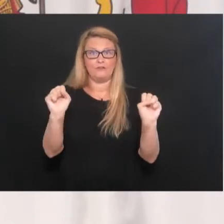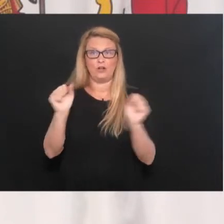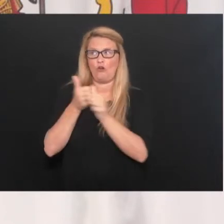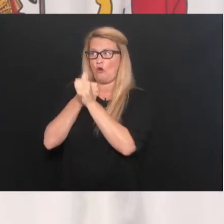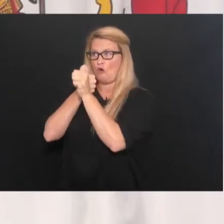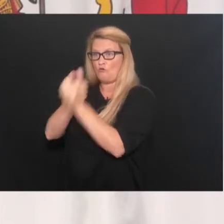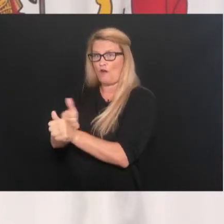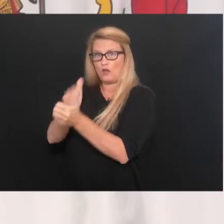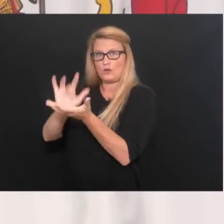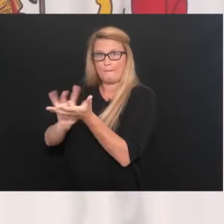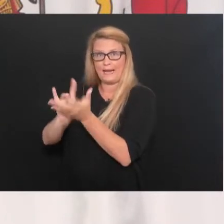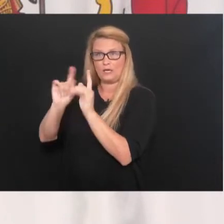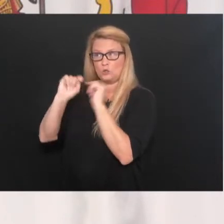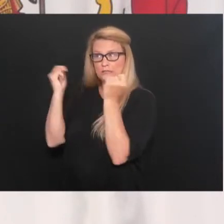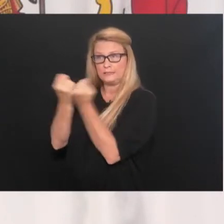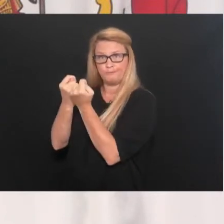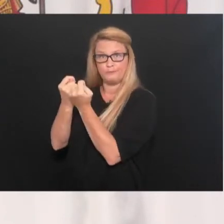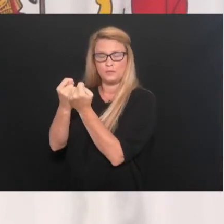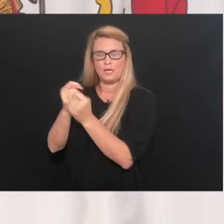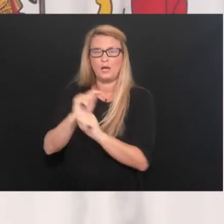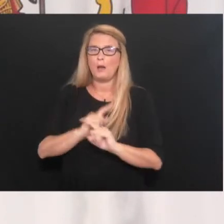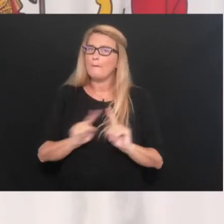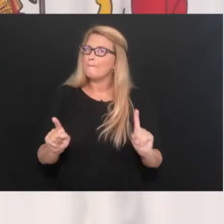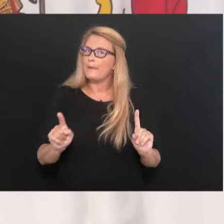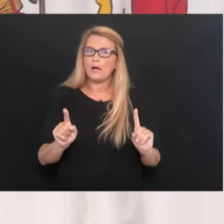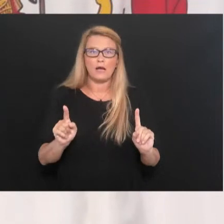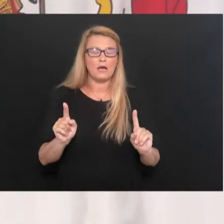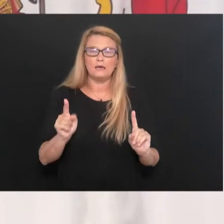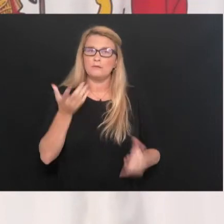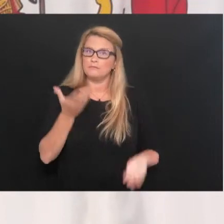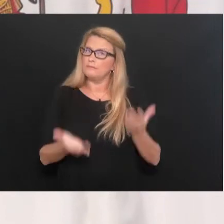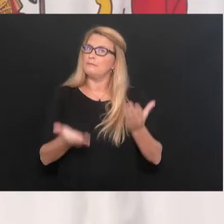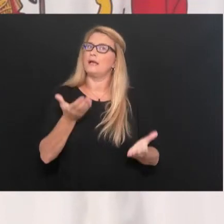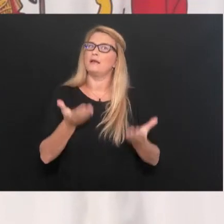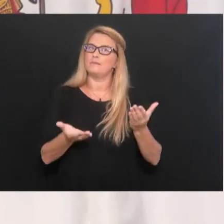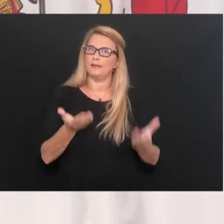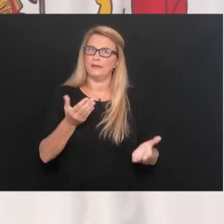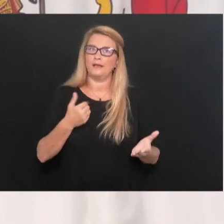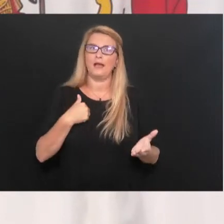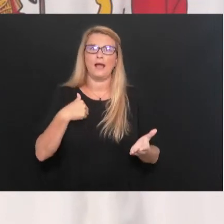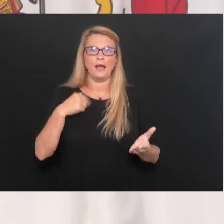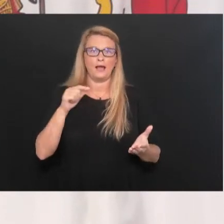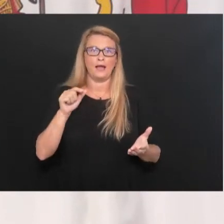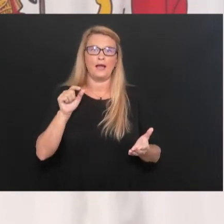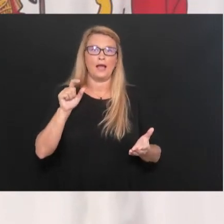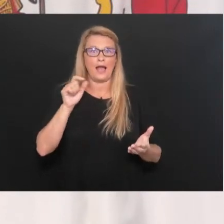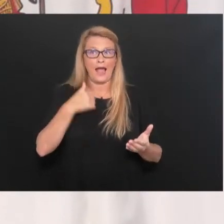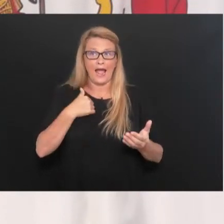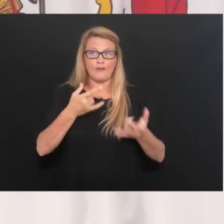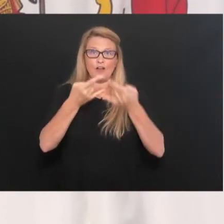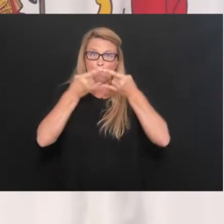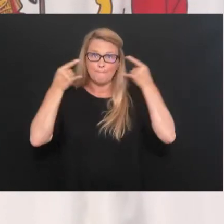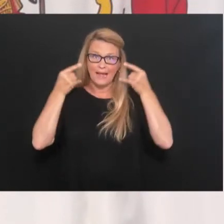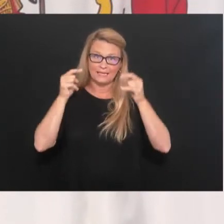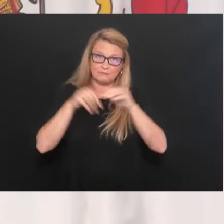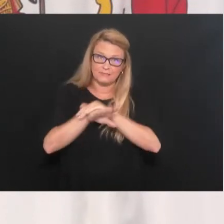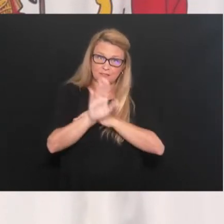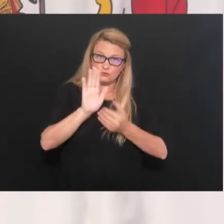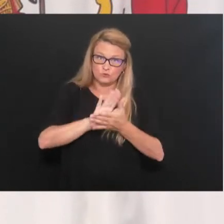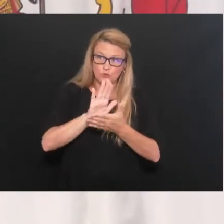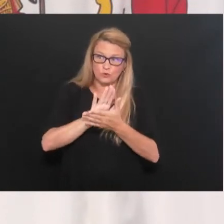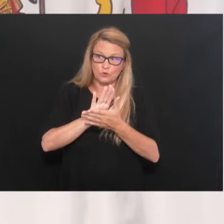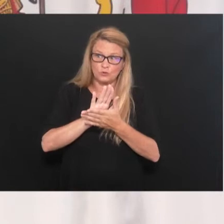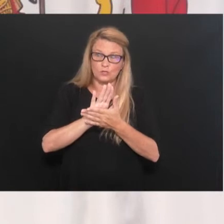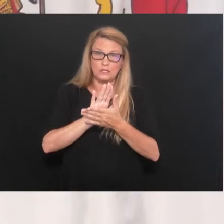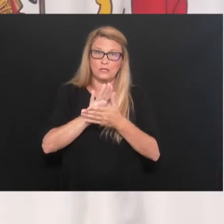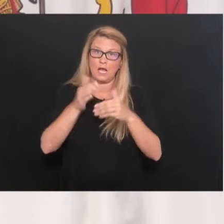experts, but really and truly, it may very well be that we first start back with the mask in schools and then move